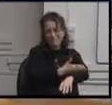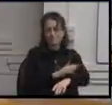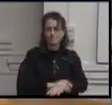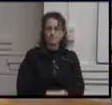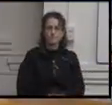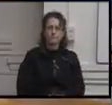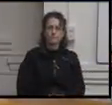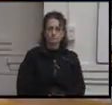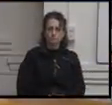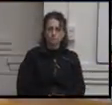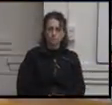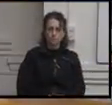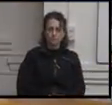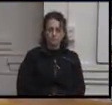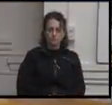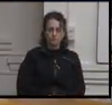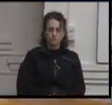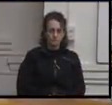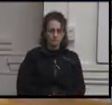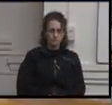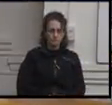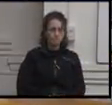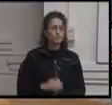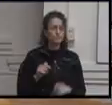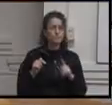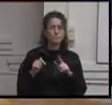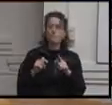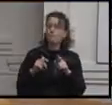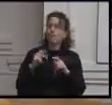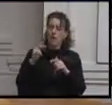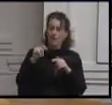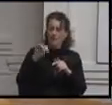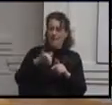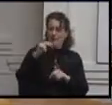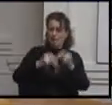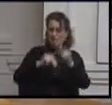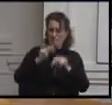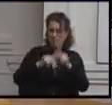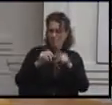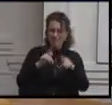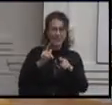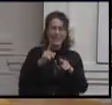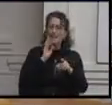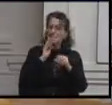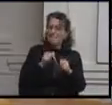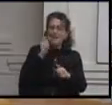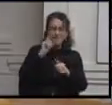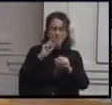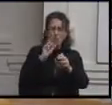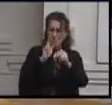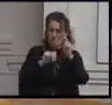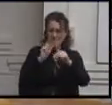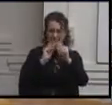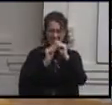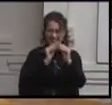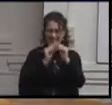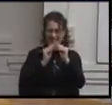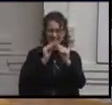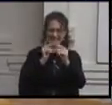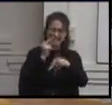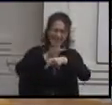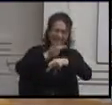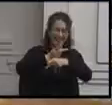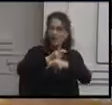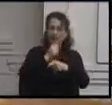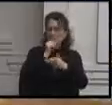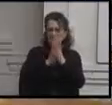building maintenance. There's $580 for building repairs spent in fiscal 14. There isn't a whole lot for building maintenance. And I think one of the